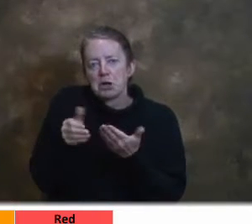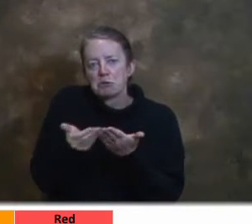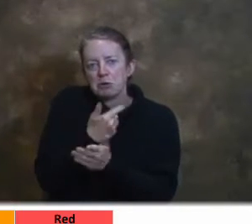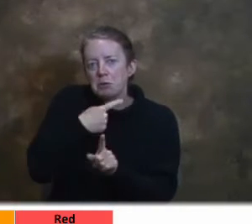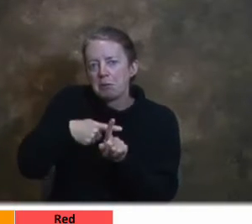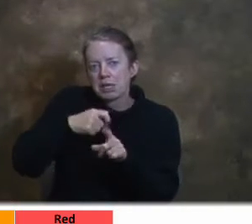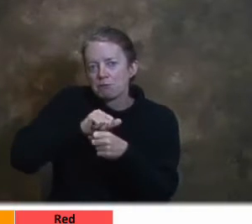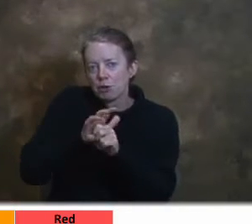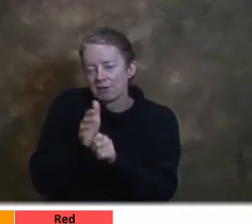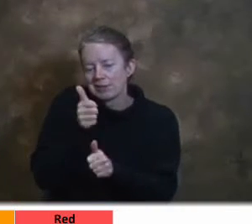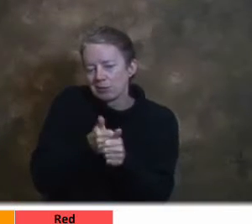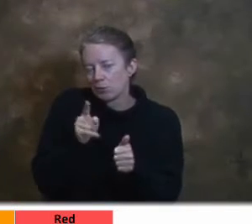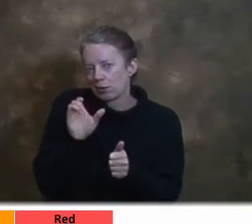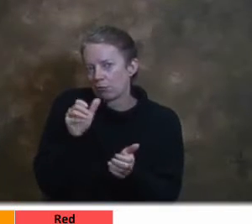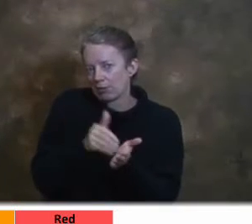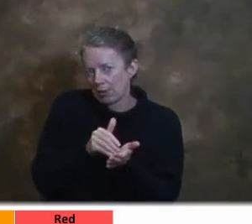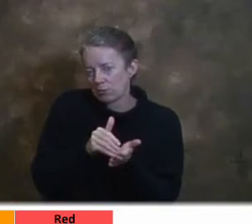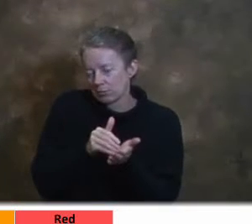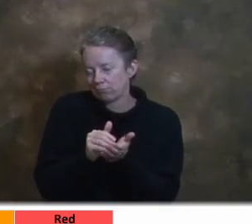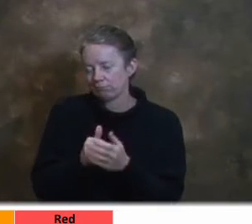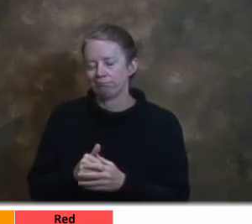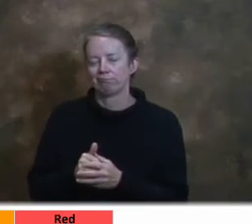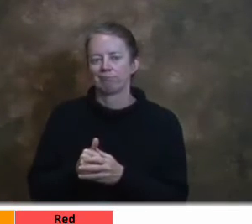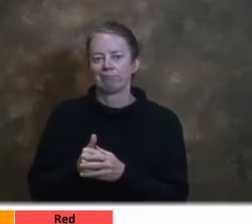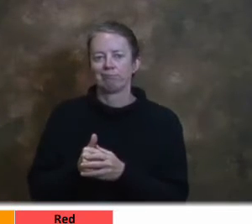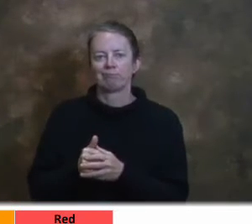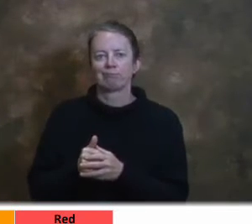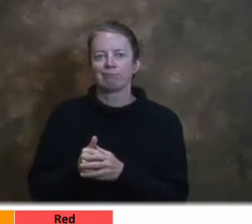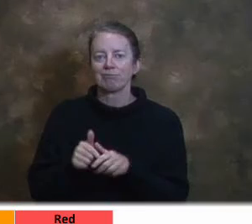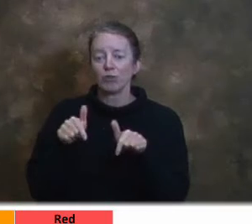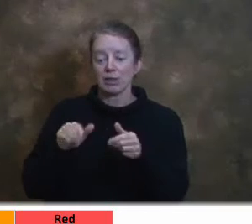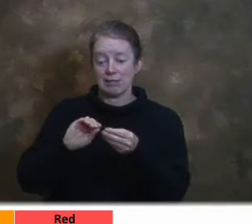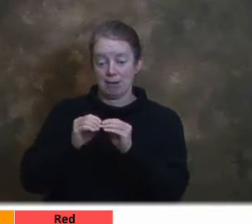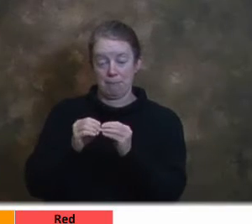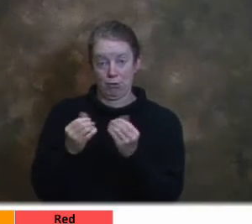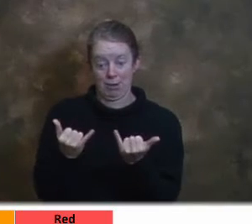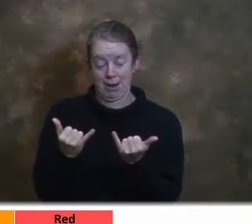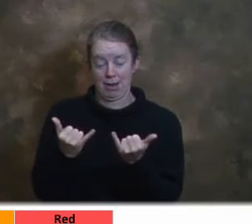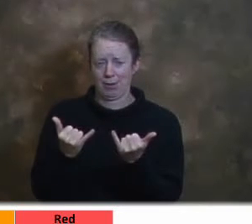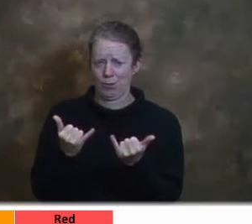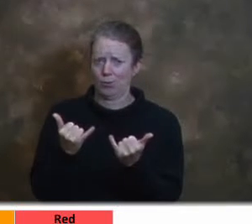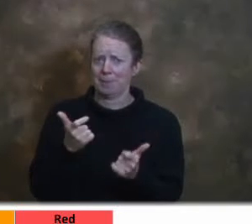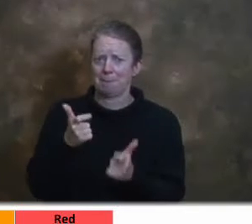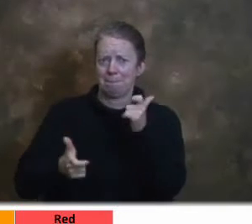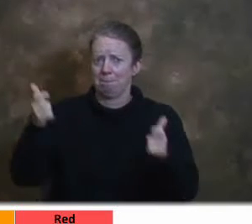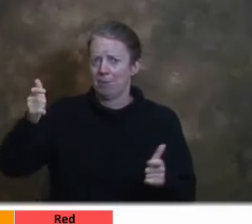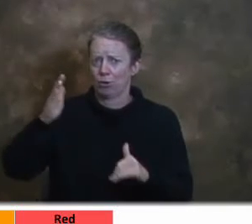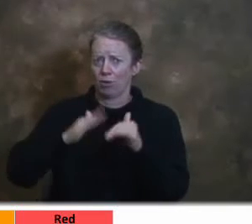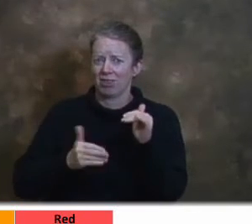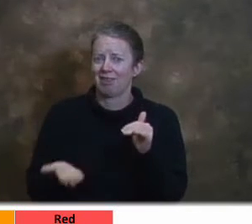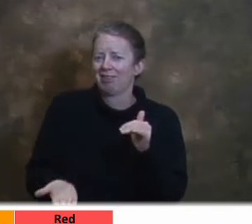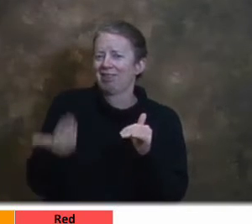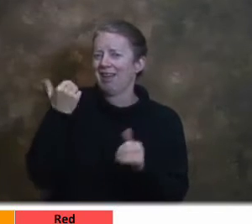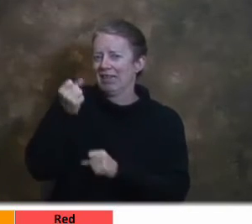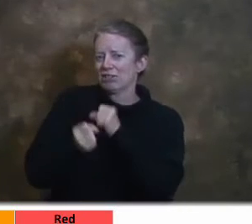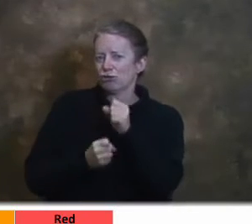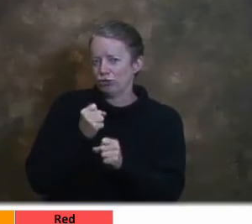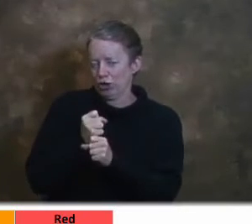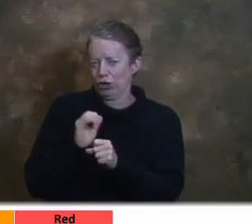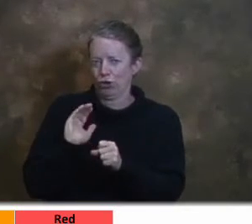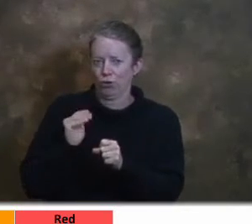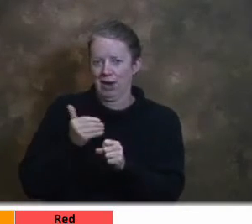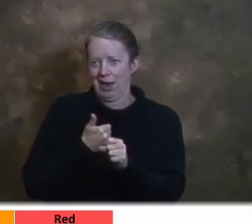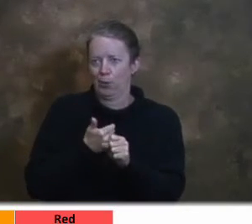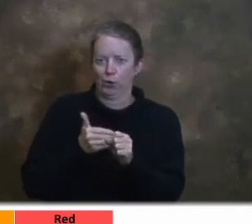per 100,000. And this is far greater than what we saw at the peak of the winter 2021.